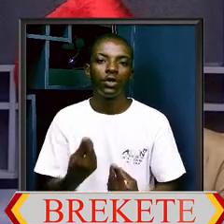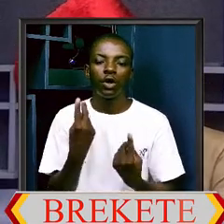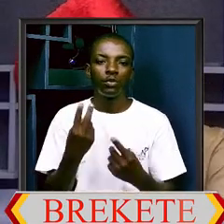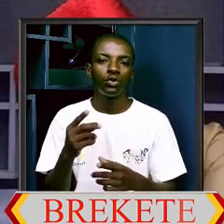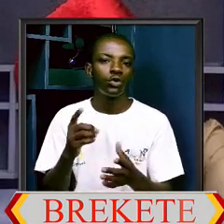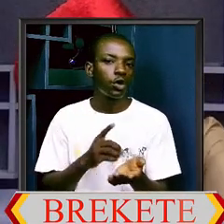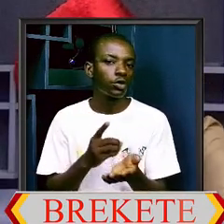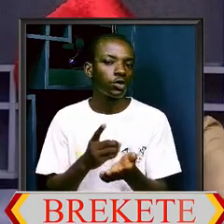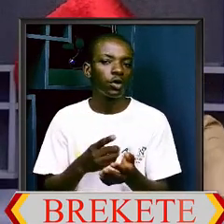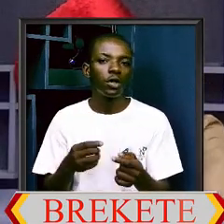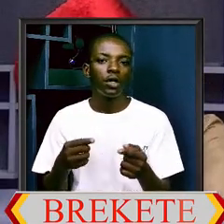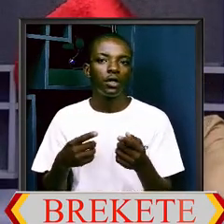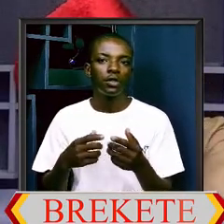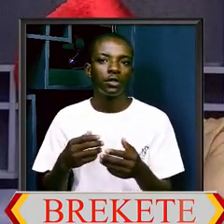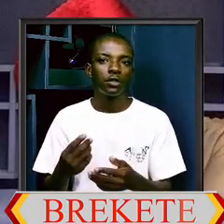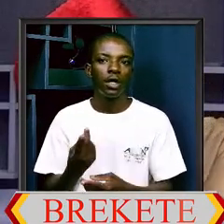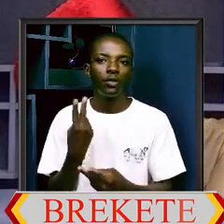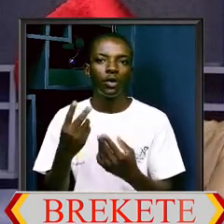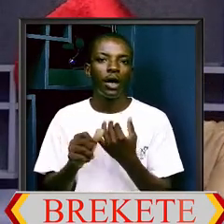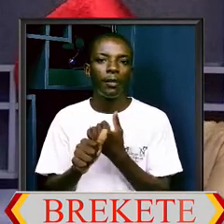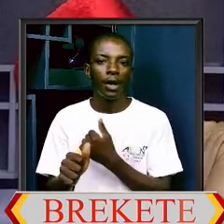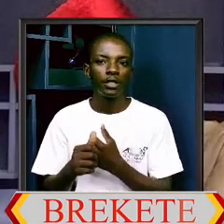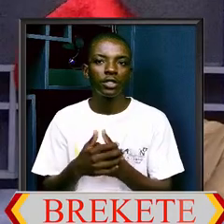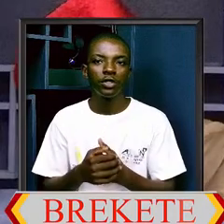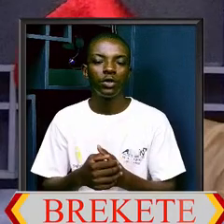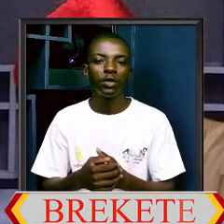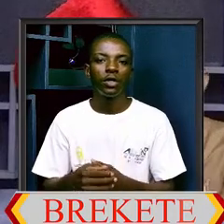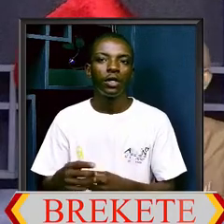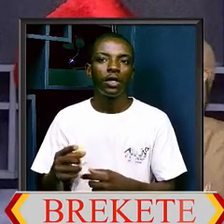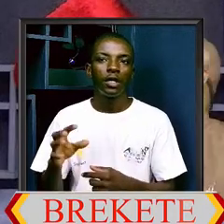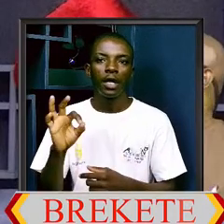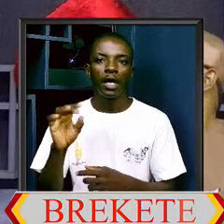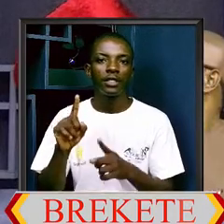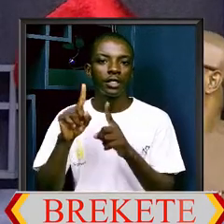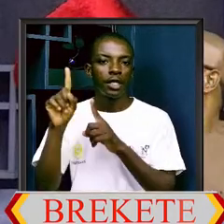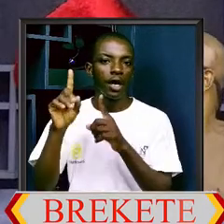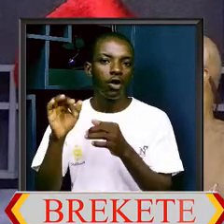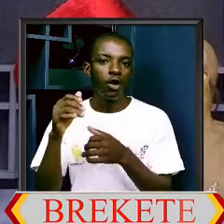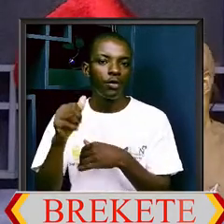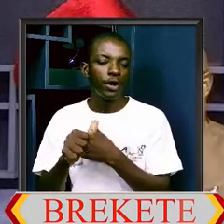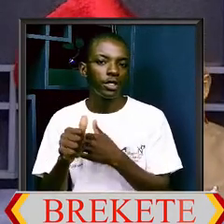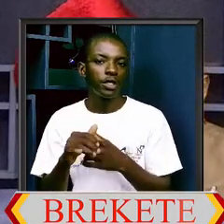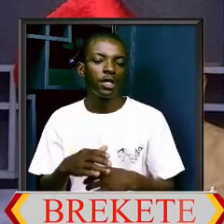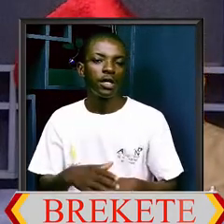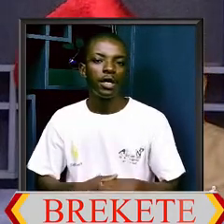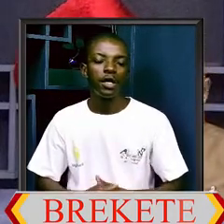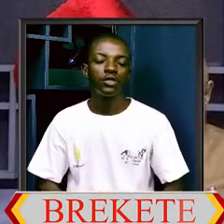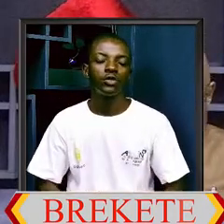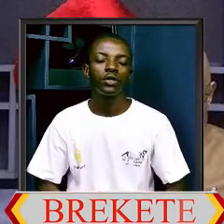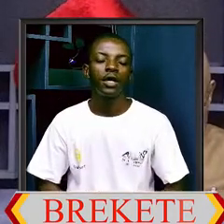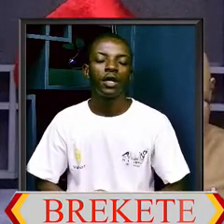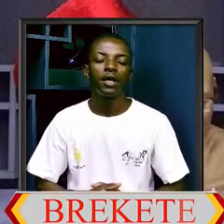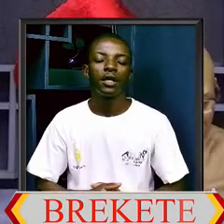N double doctor double Ambassador n star